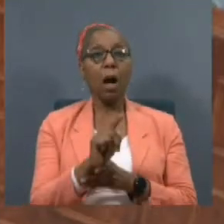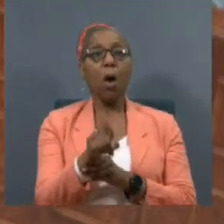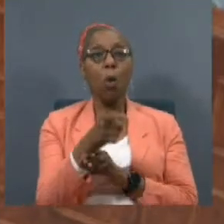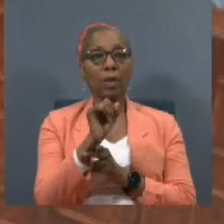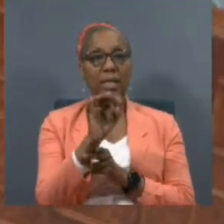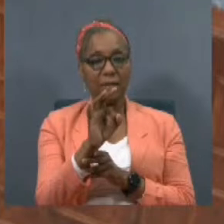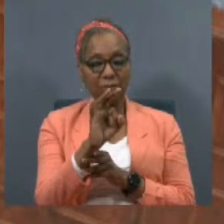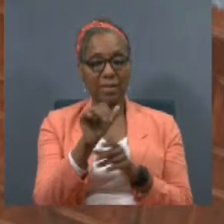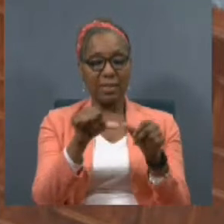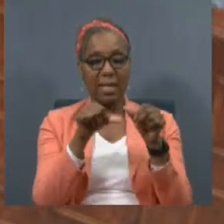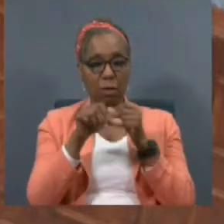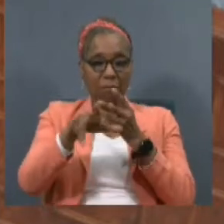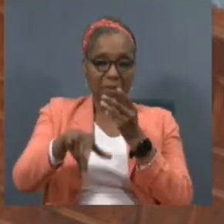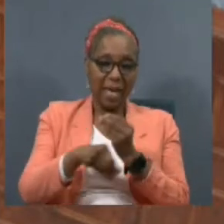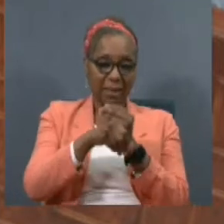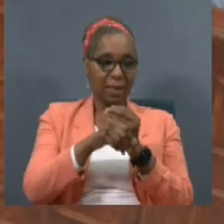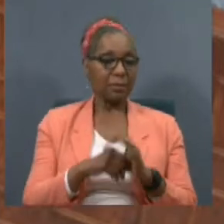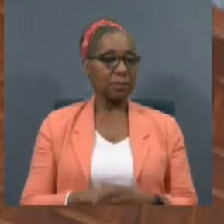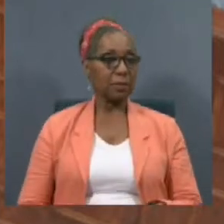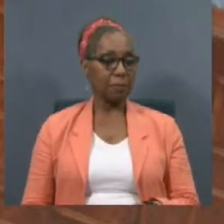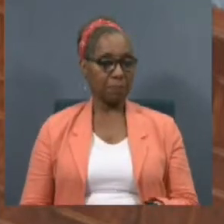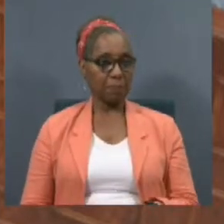area of the annex.